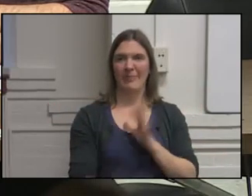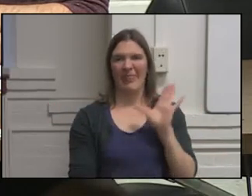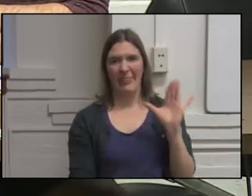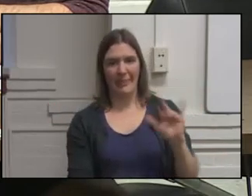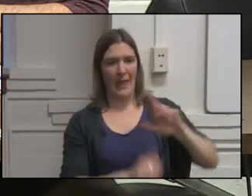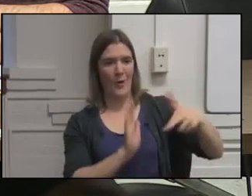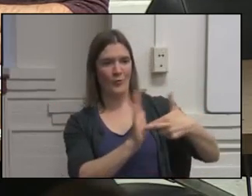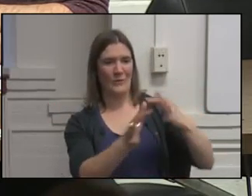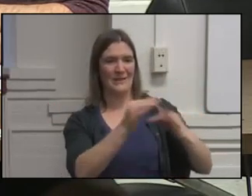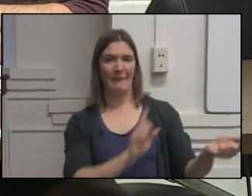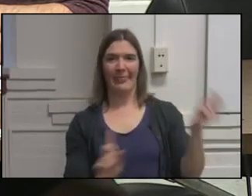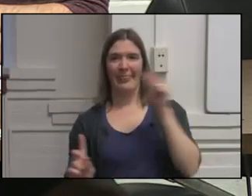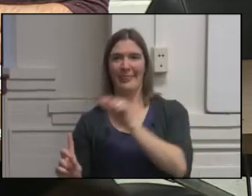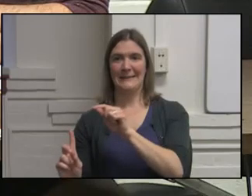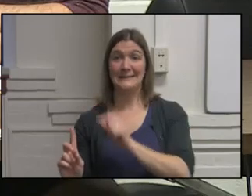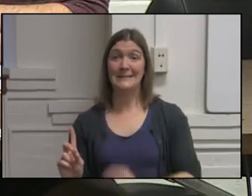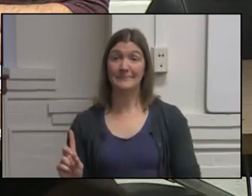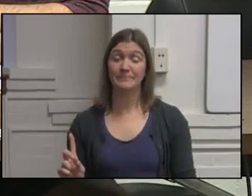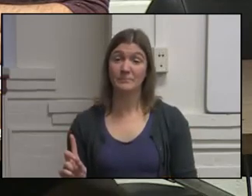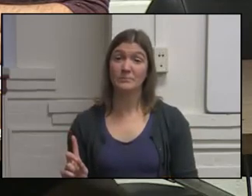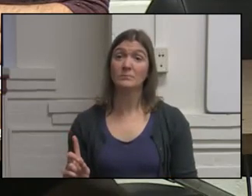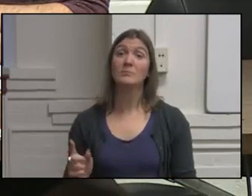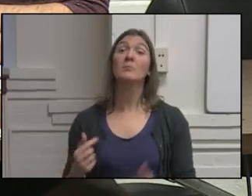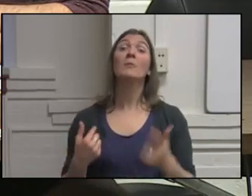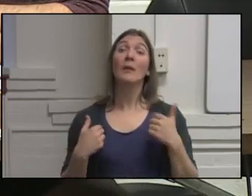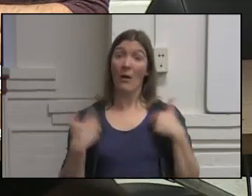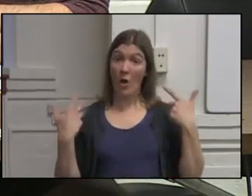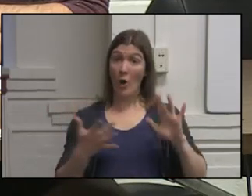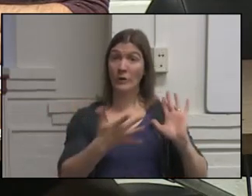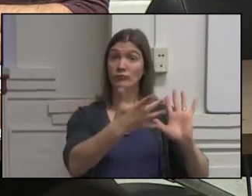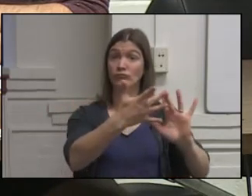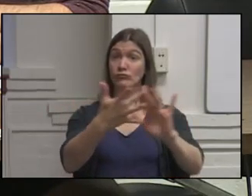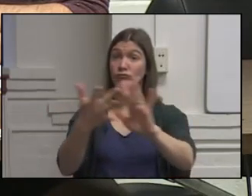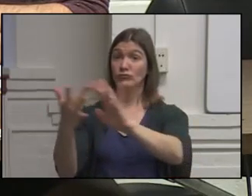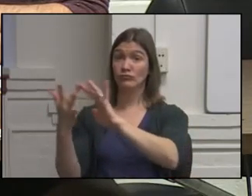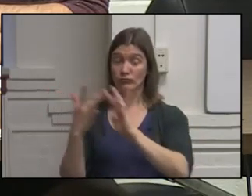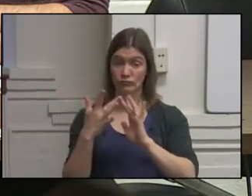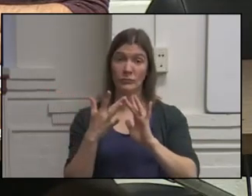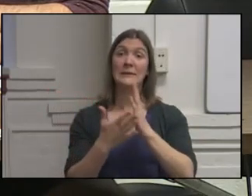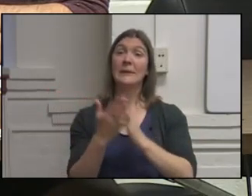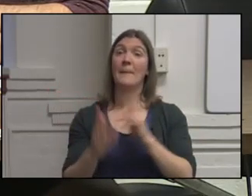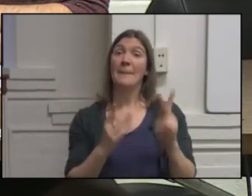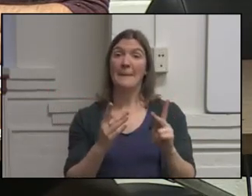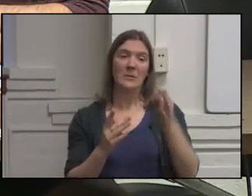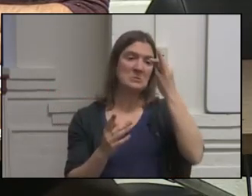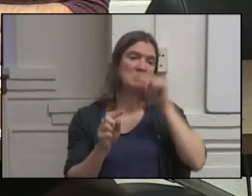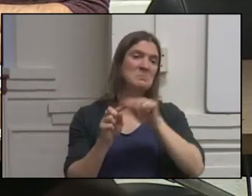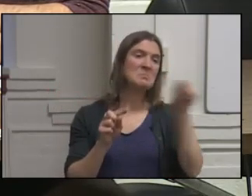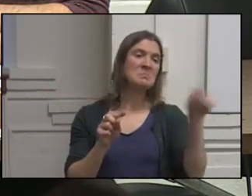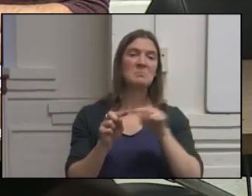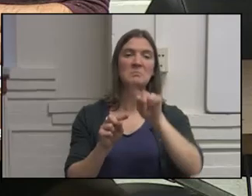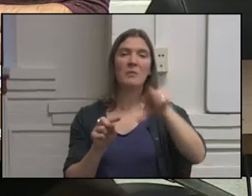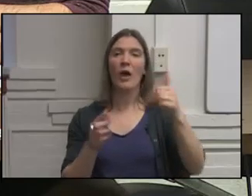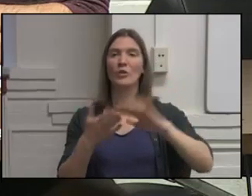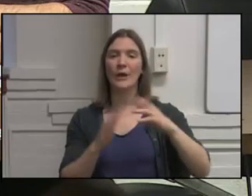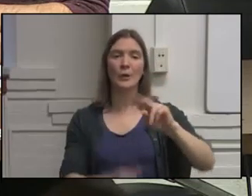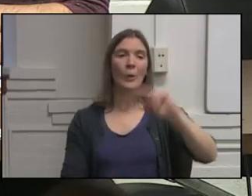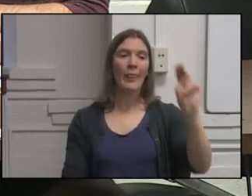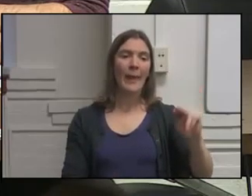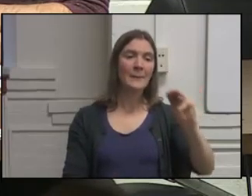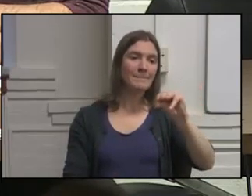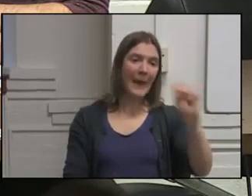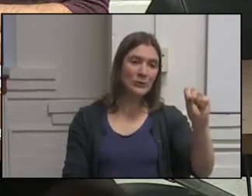look more closely at it. And we have made contacts with people nearby, Northampton,